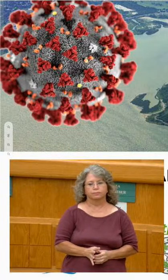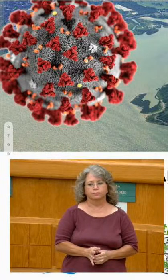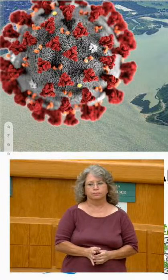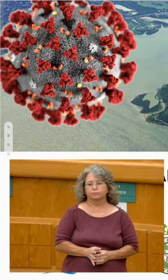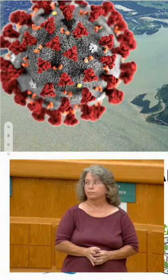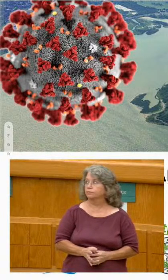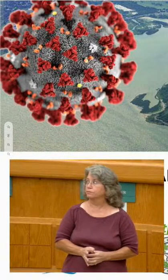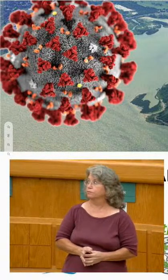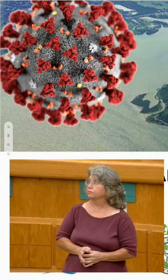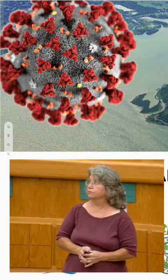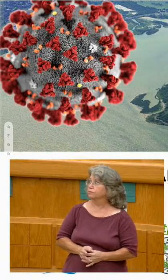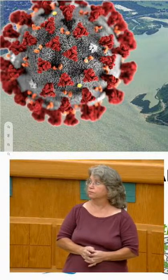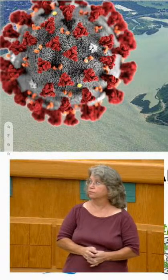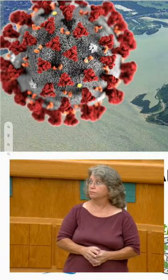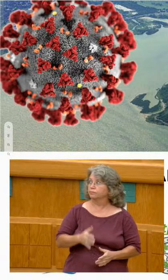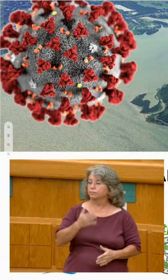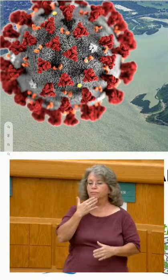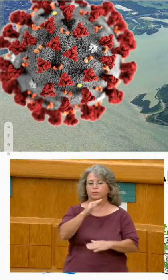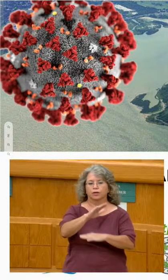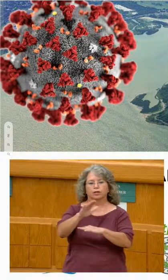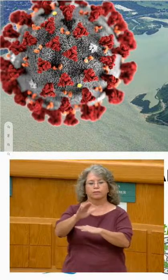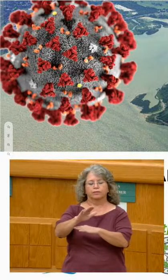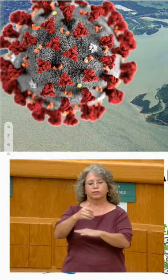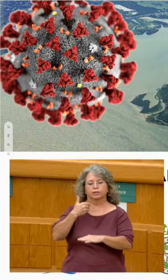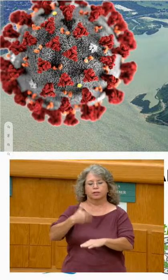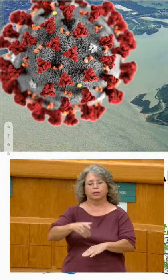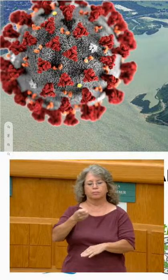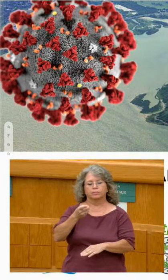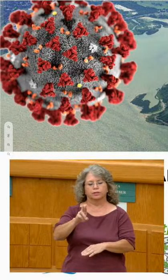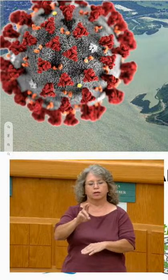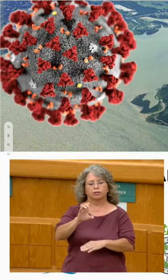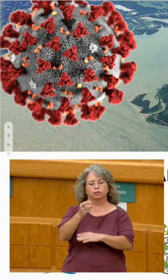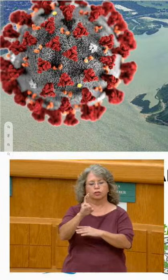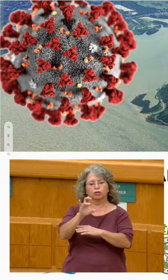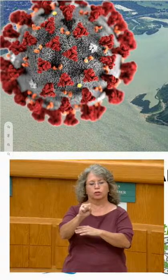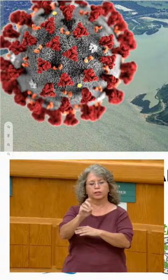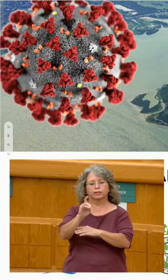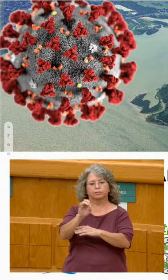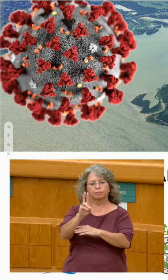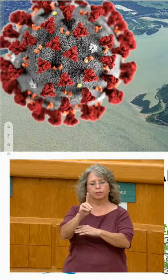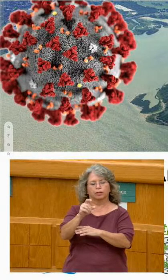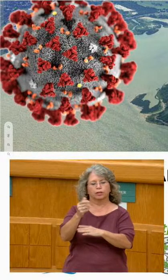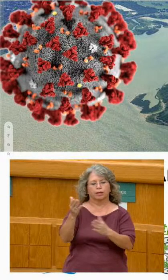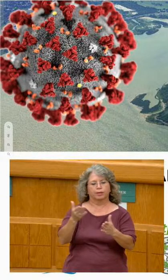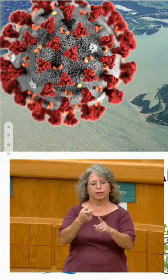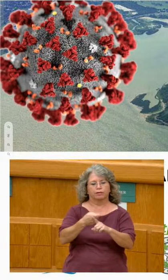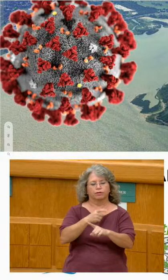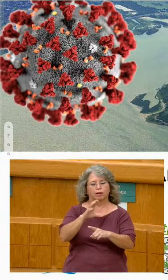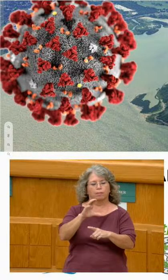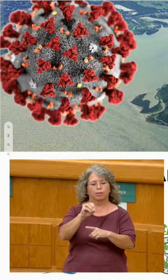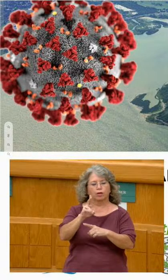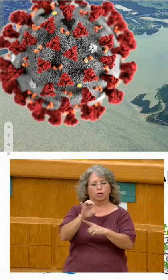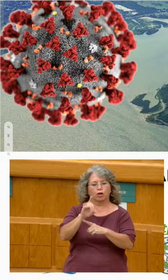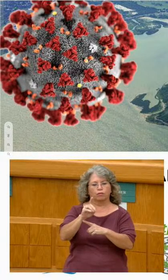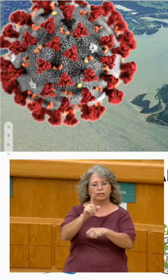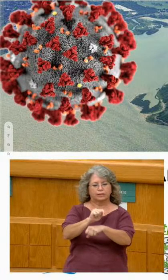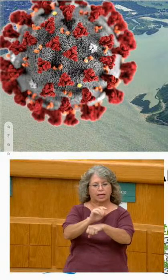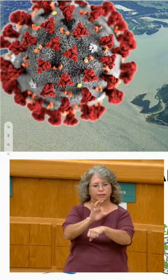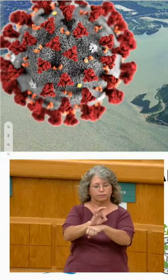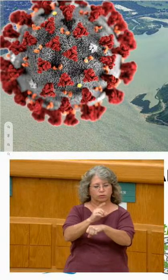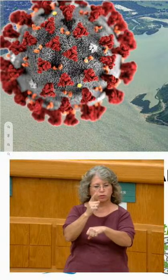Good afternoon, everybody. My name is Dr. Chris Bird. I'm here on behalf of the COVID Task Force for the Coastal Bend area.